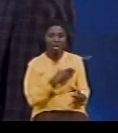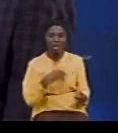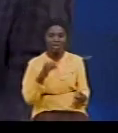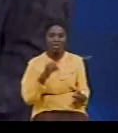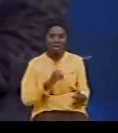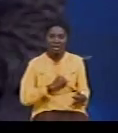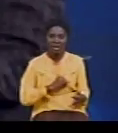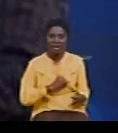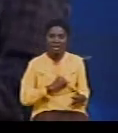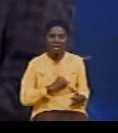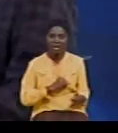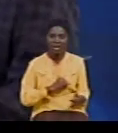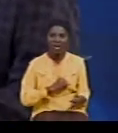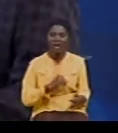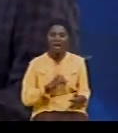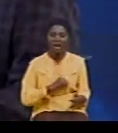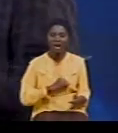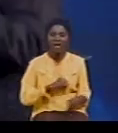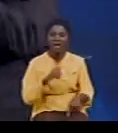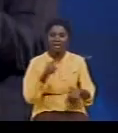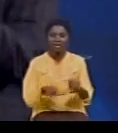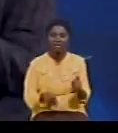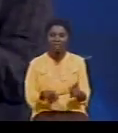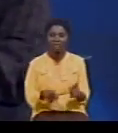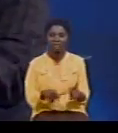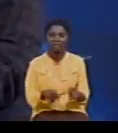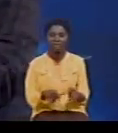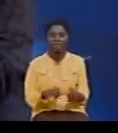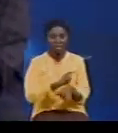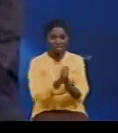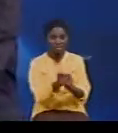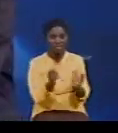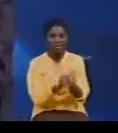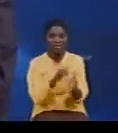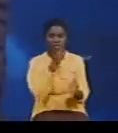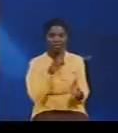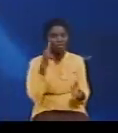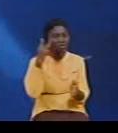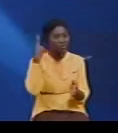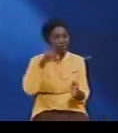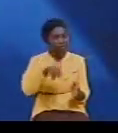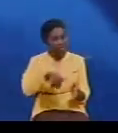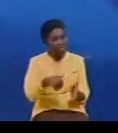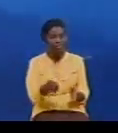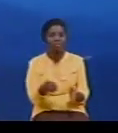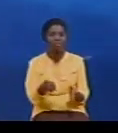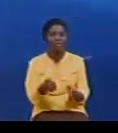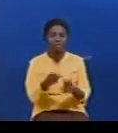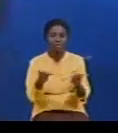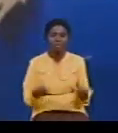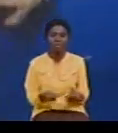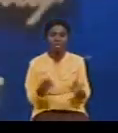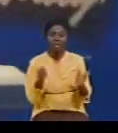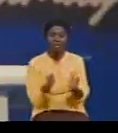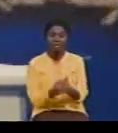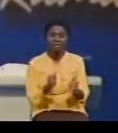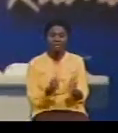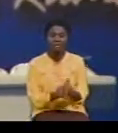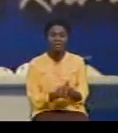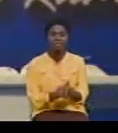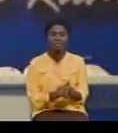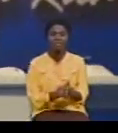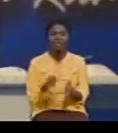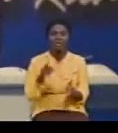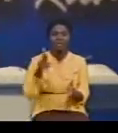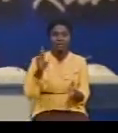that restaurant for any other. That recommendation is coming from something practical.